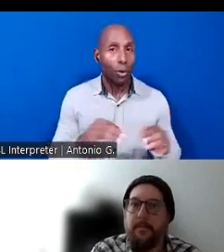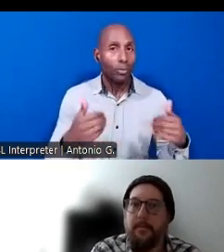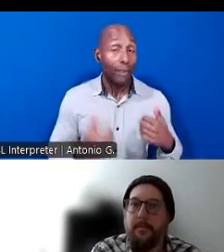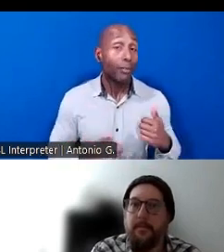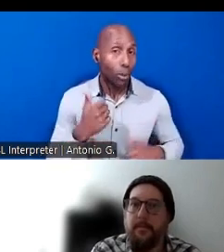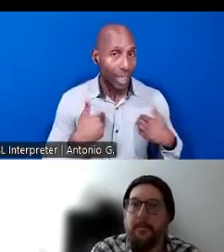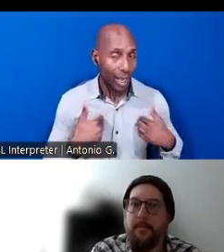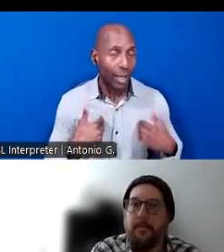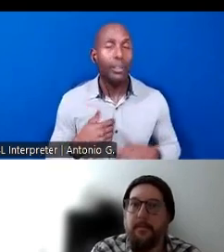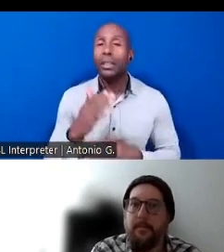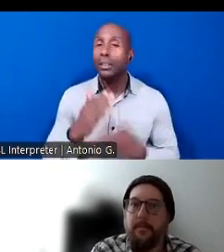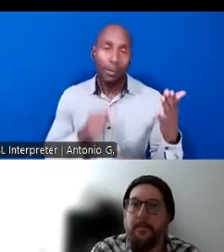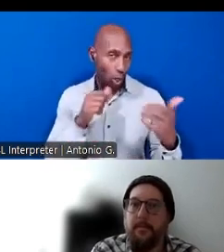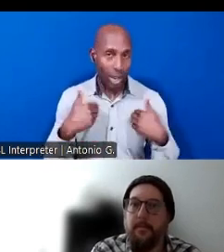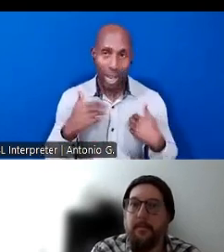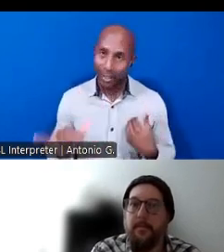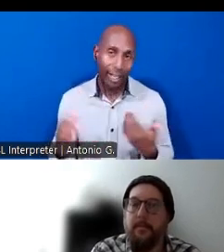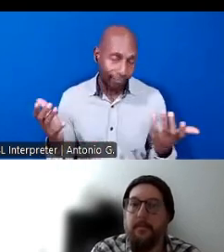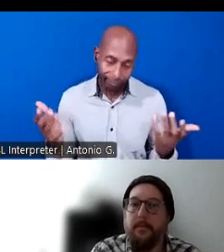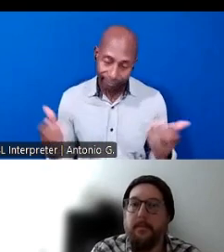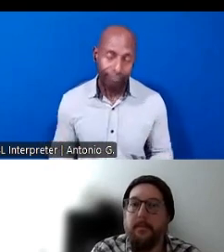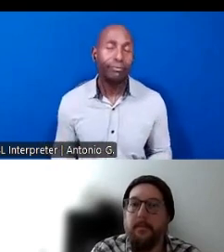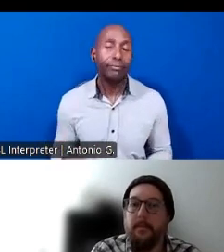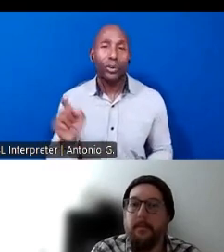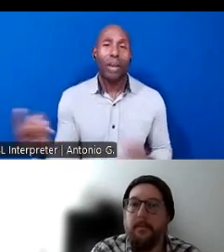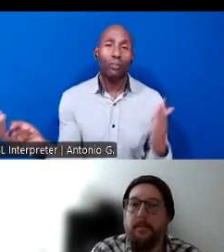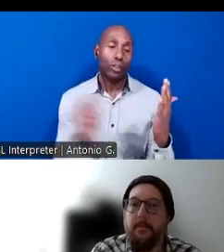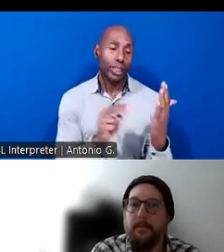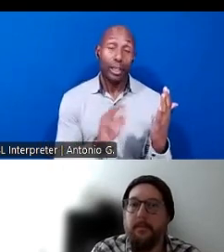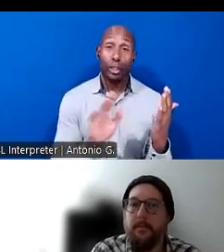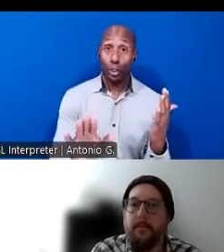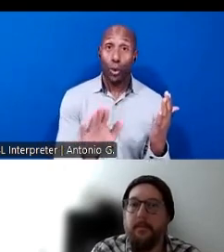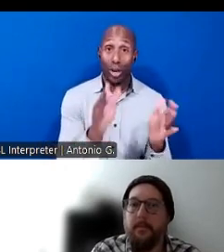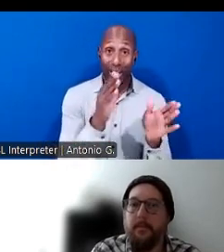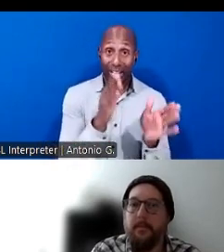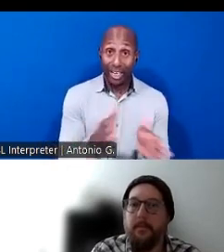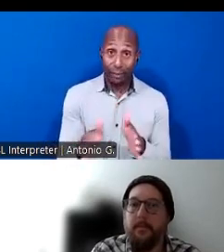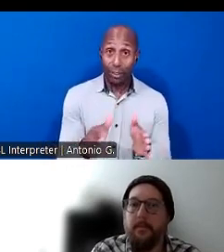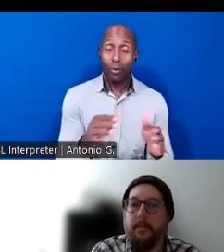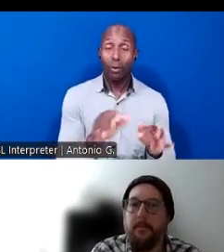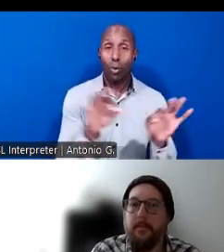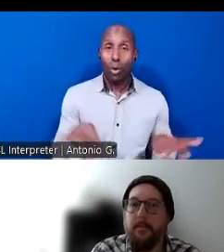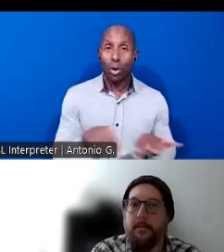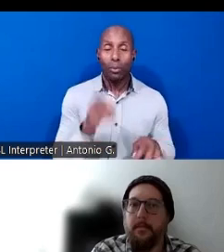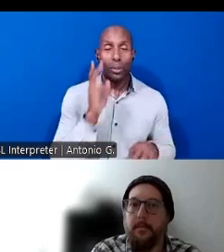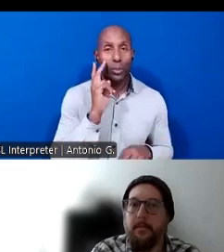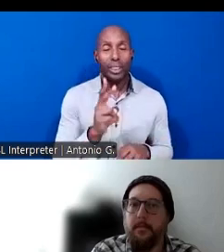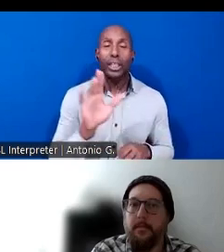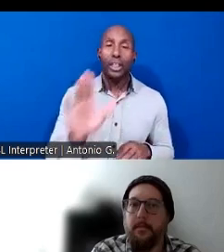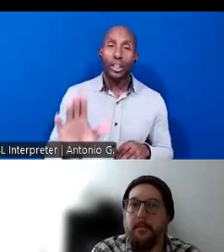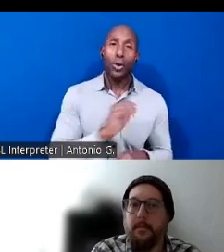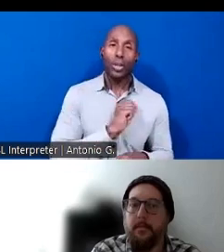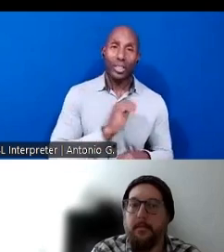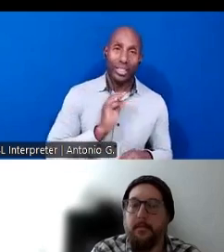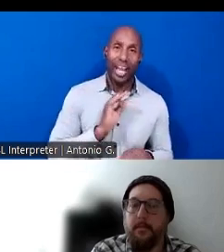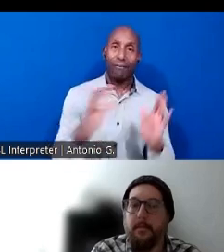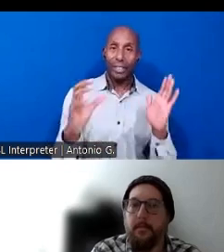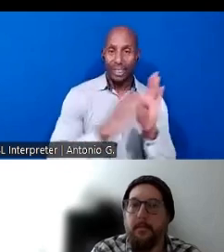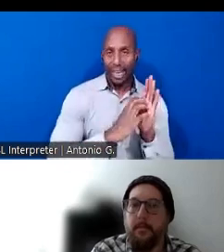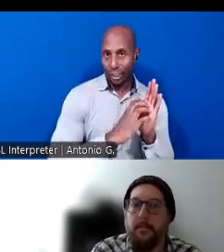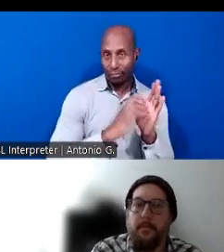don't. So you'll just have to check your individual form to see what your staff section looks like on the